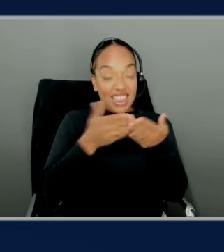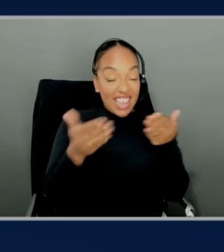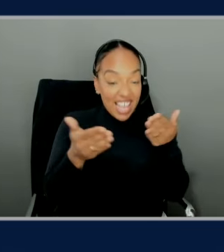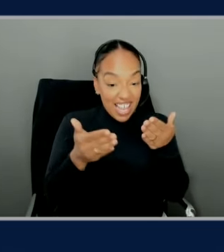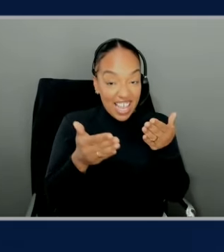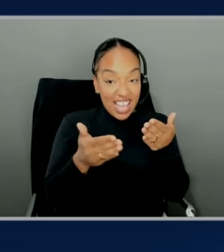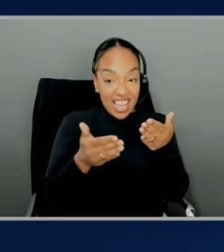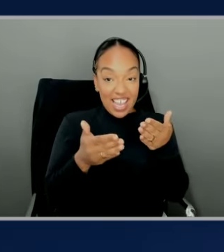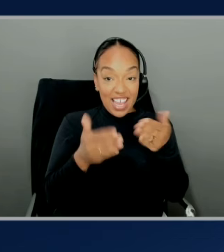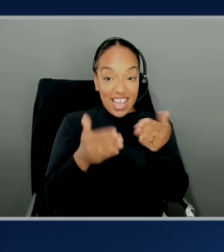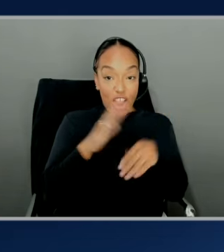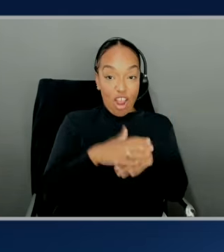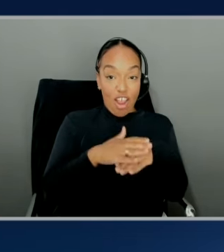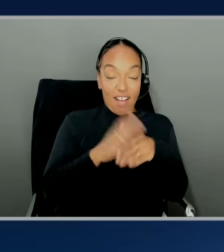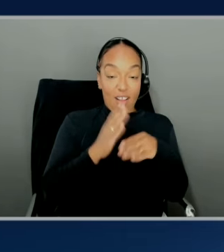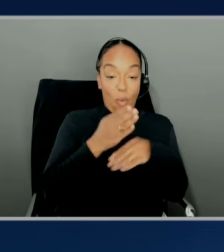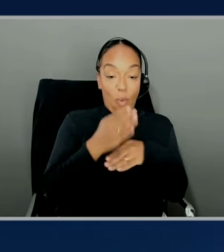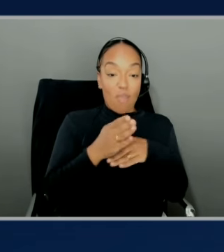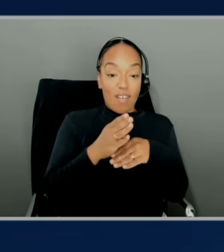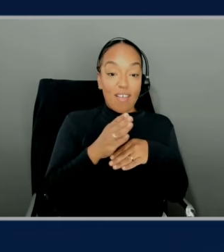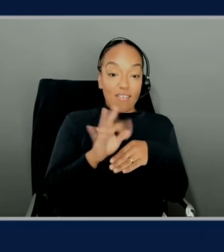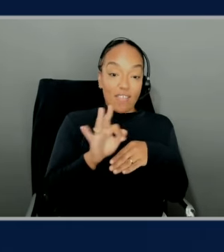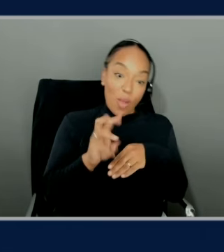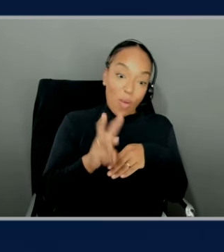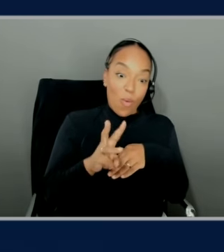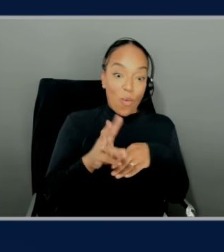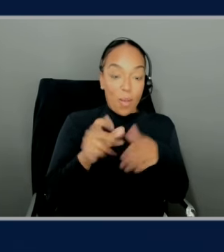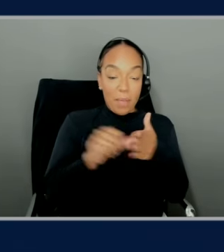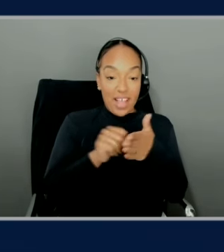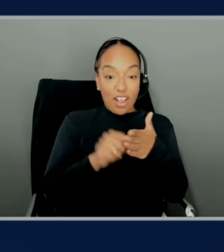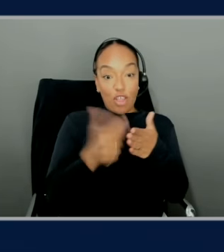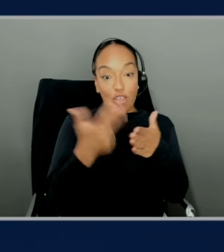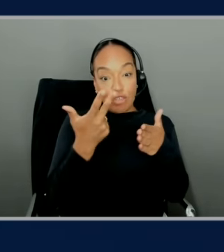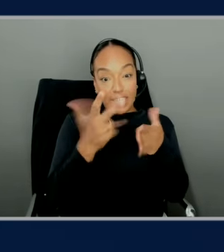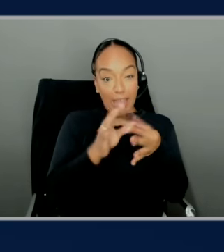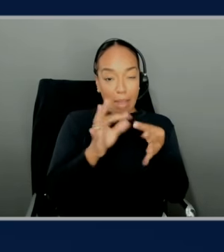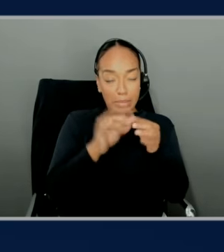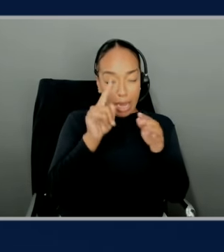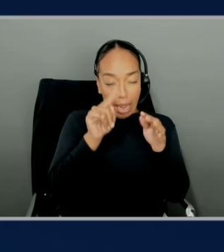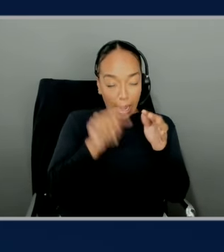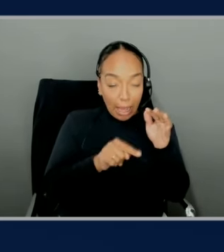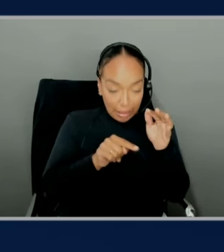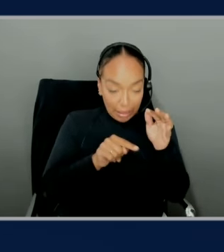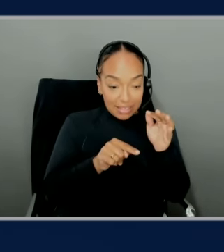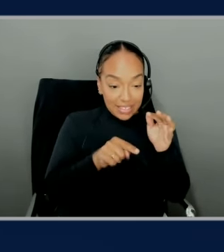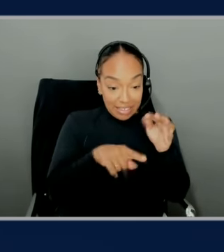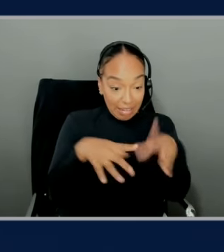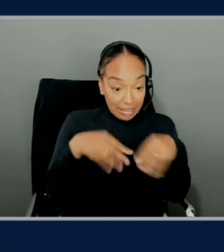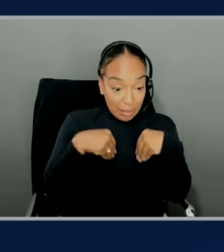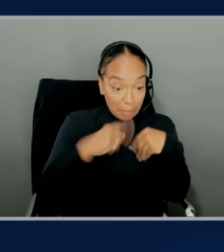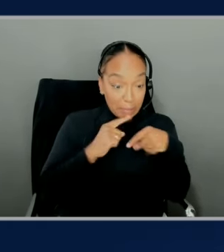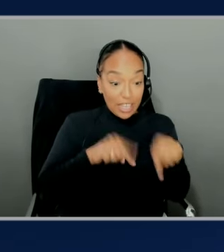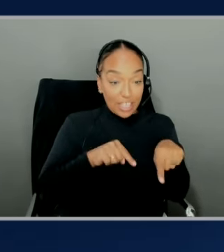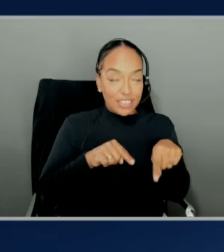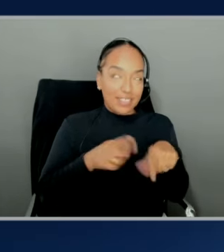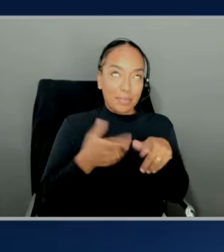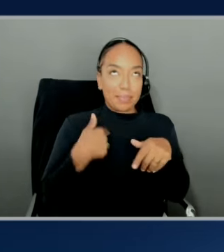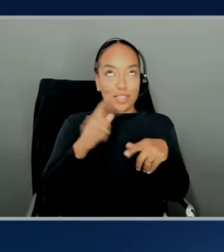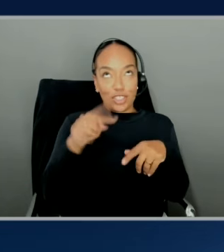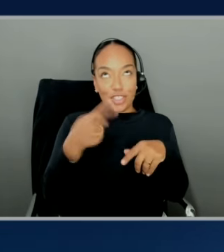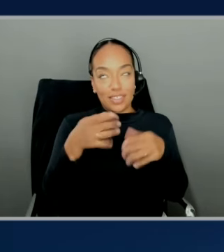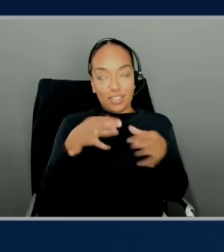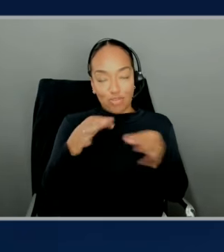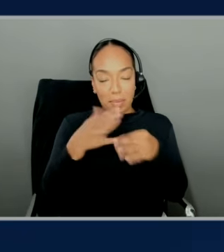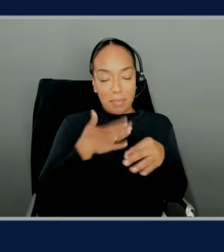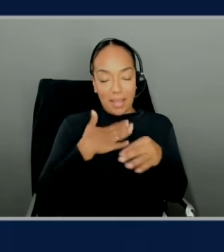page that's three comments down that isn't the accepted answer, right? This is probably a situation that I'm describing that many